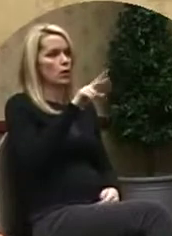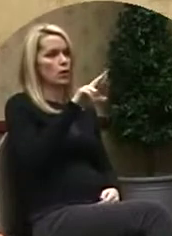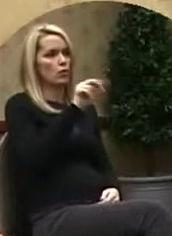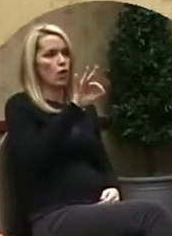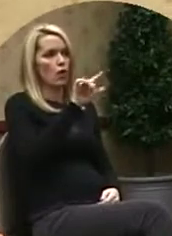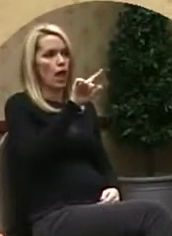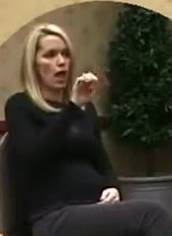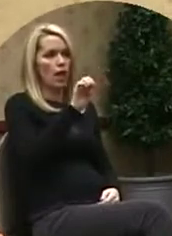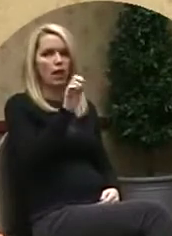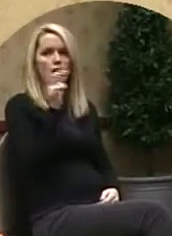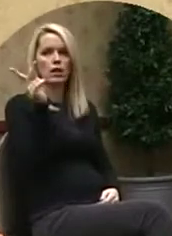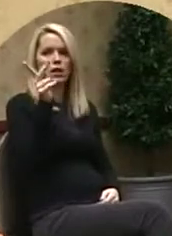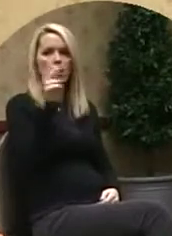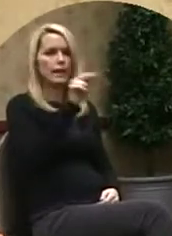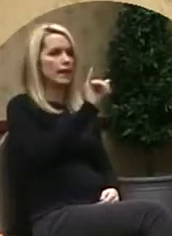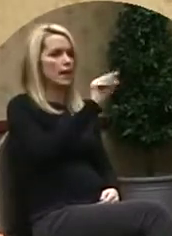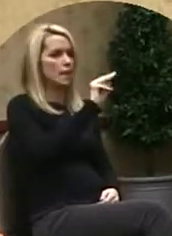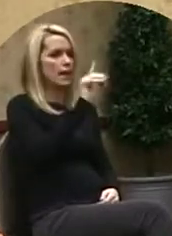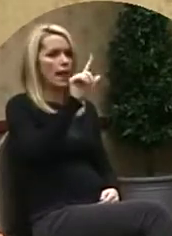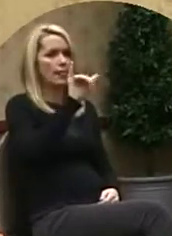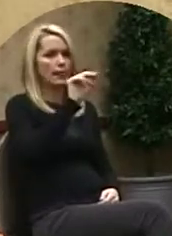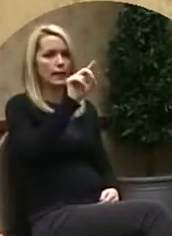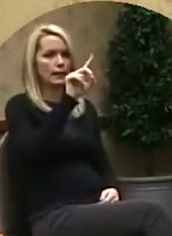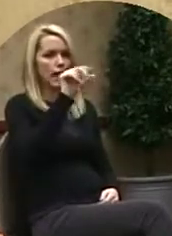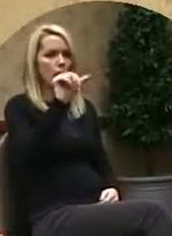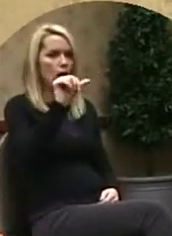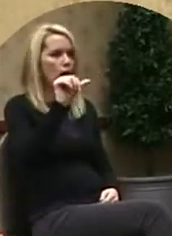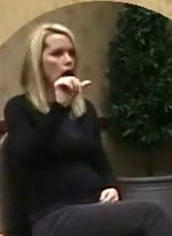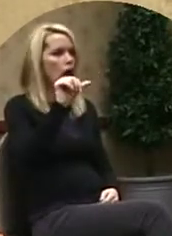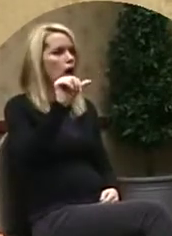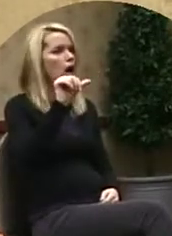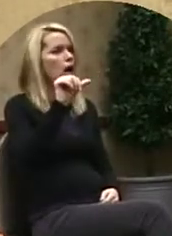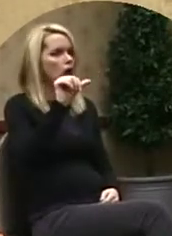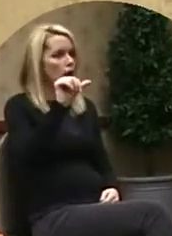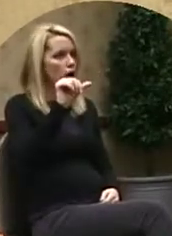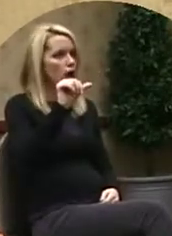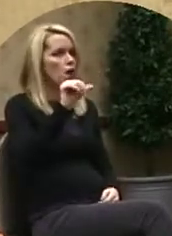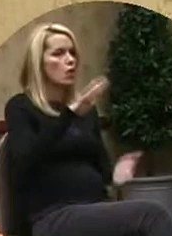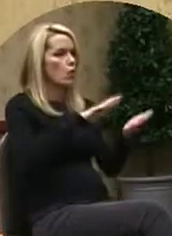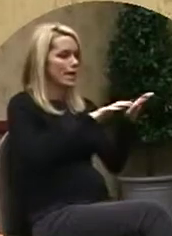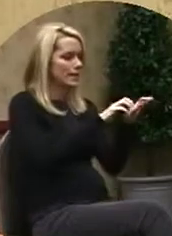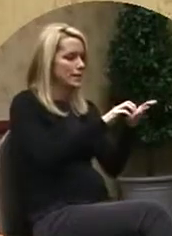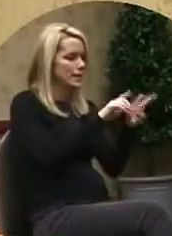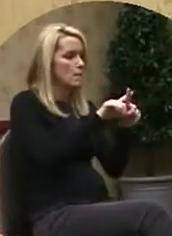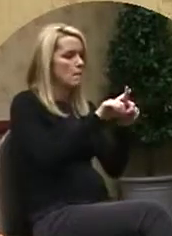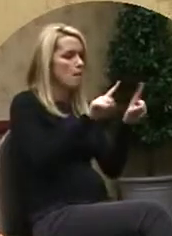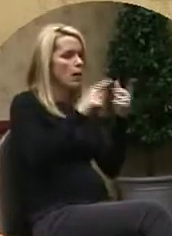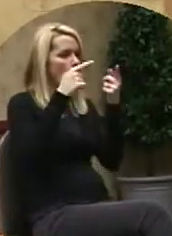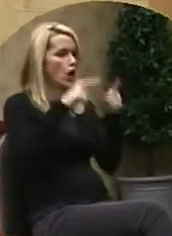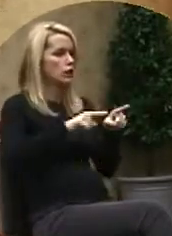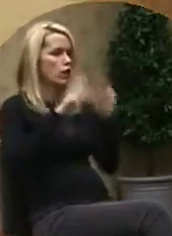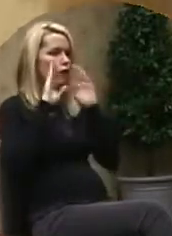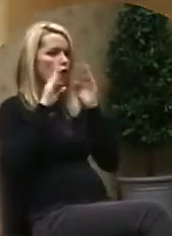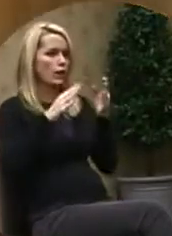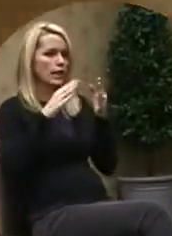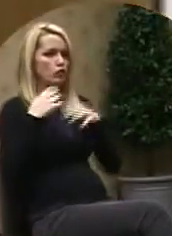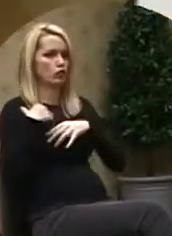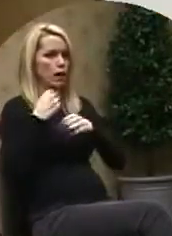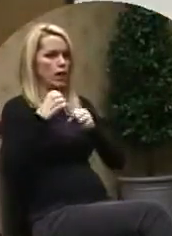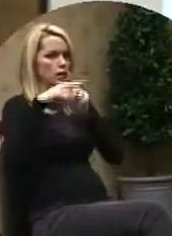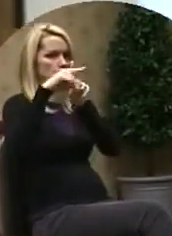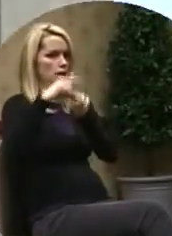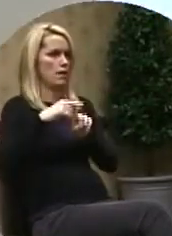I want to think not only about weaknesses, these are the reasons why we care, is you also want to look at some of their strengths. Strengths is also an important piece of building